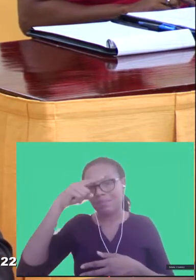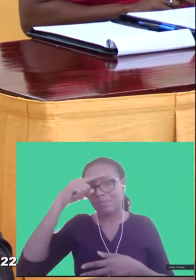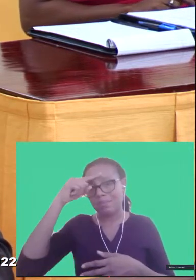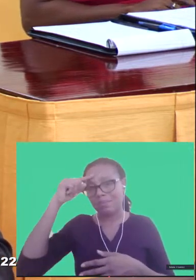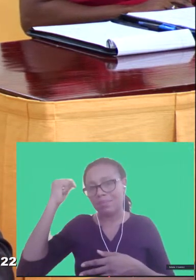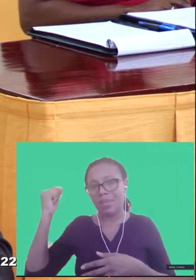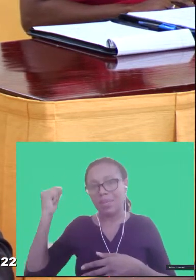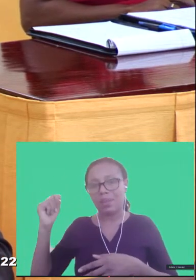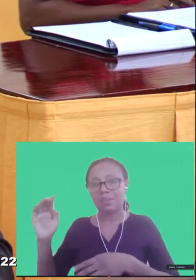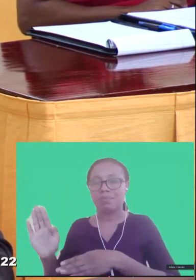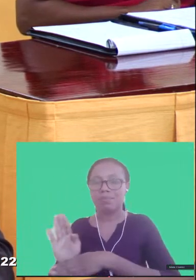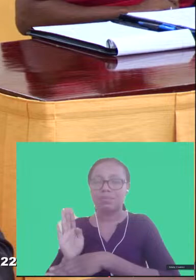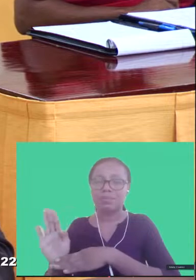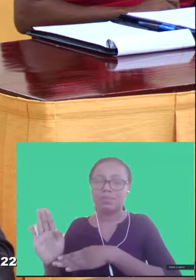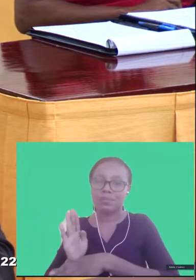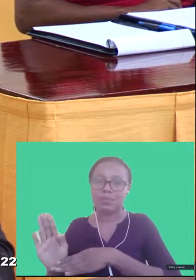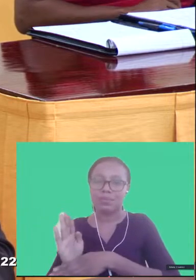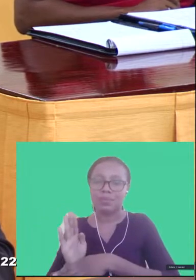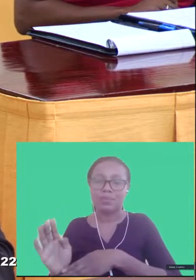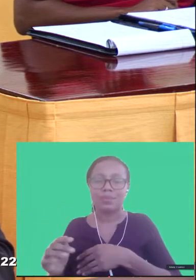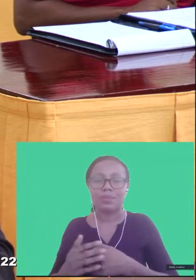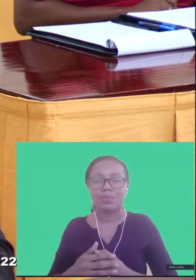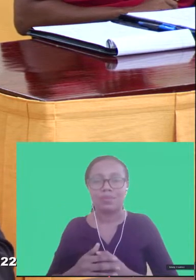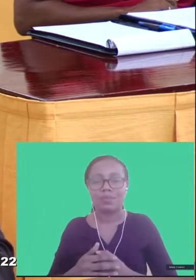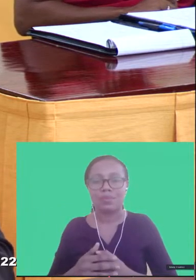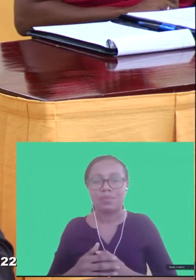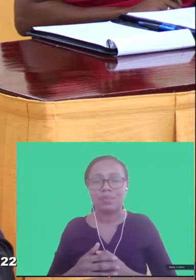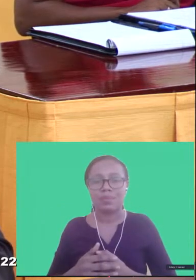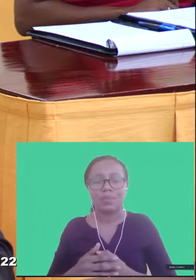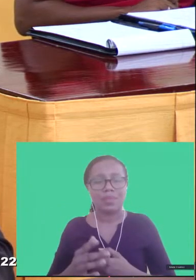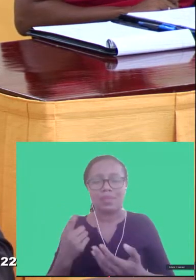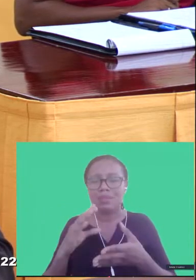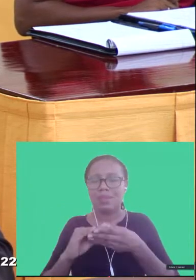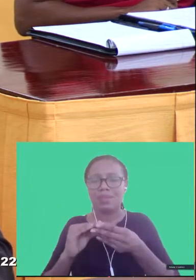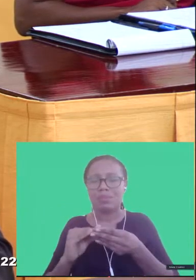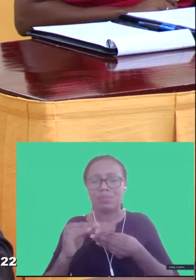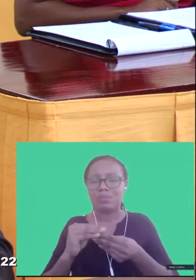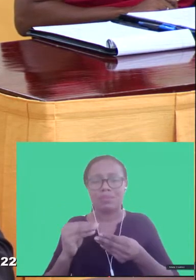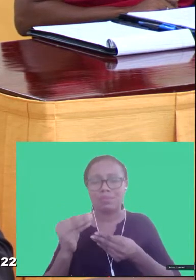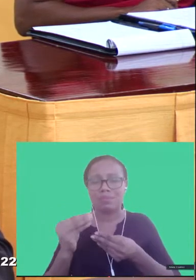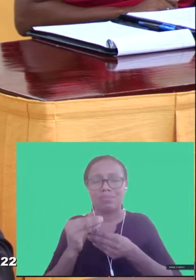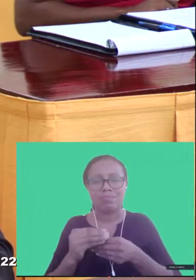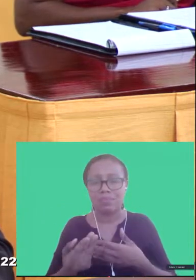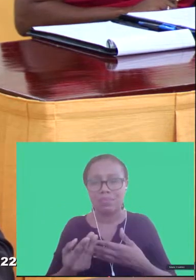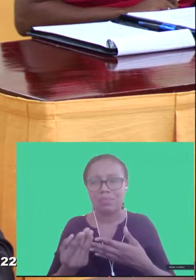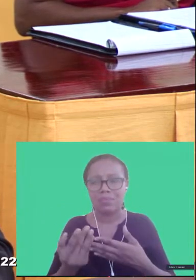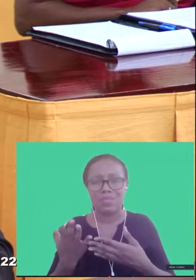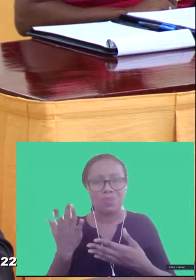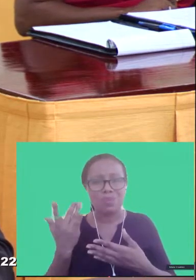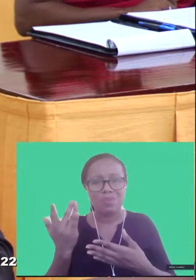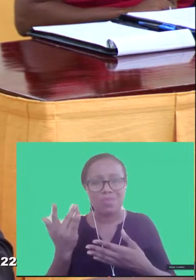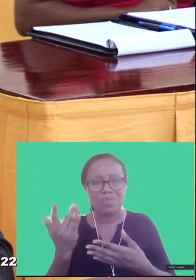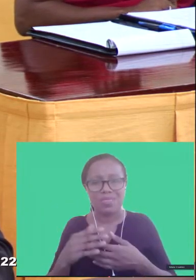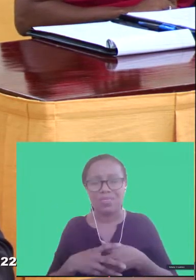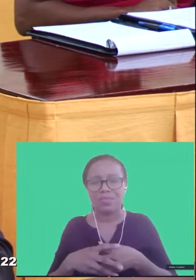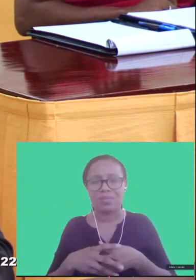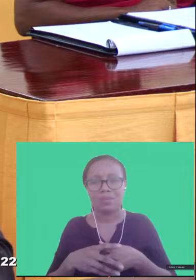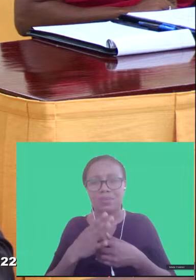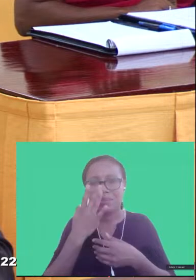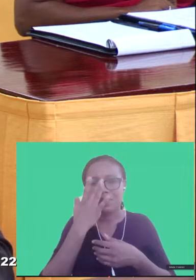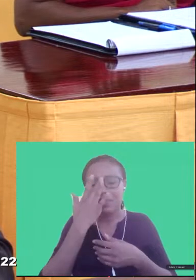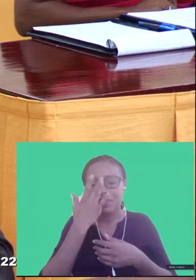Again, the studies that I have been able to see suggest that there are a number of challenges. An appreciation of